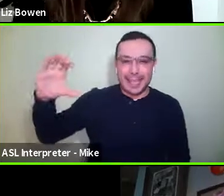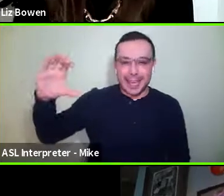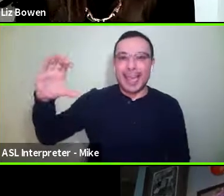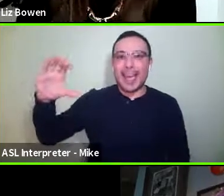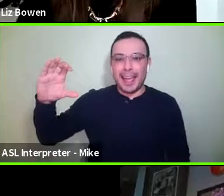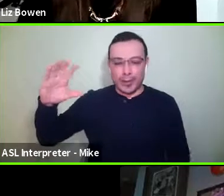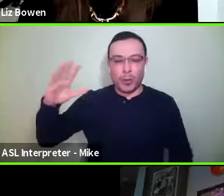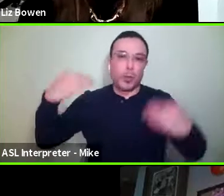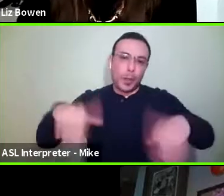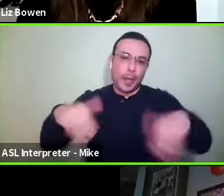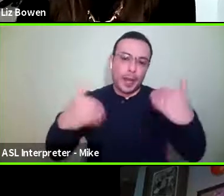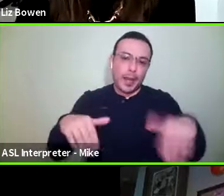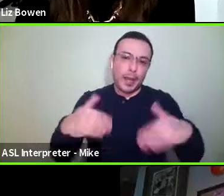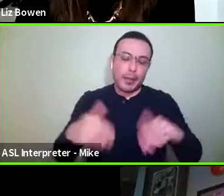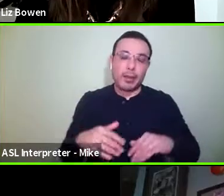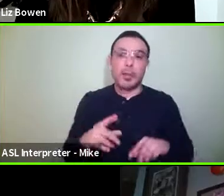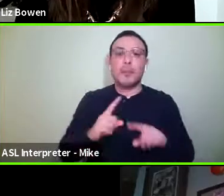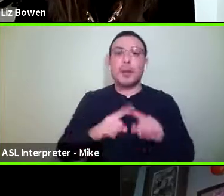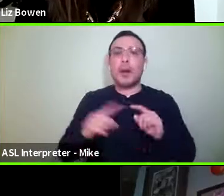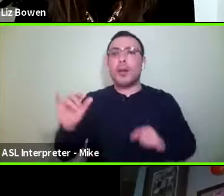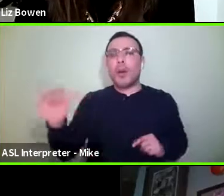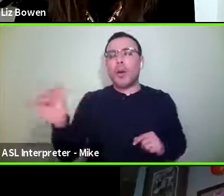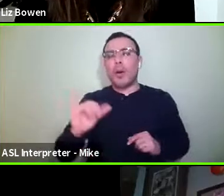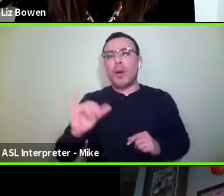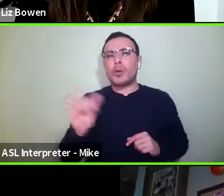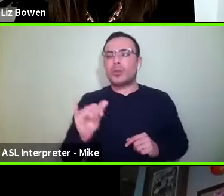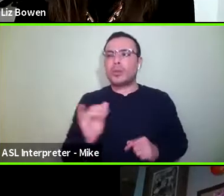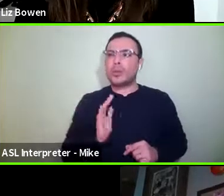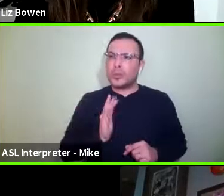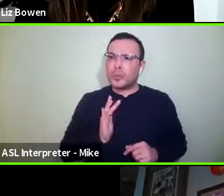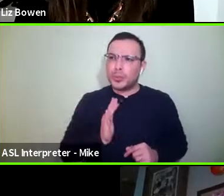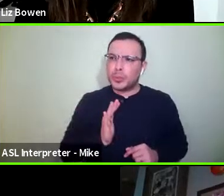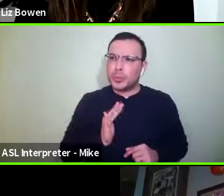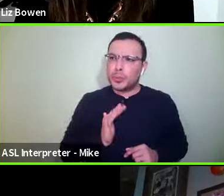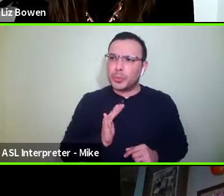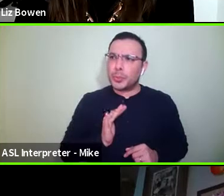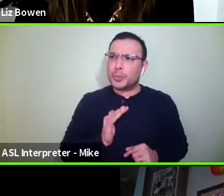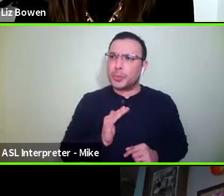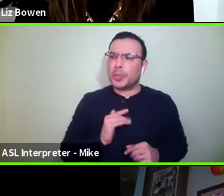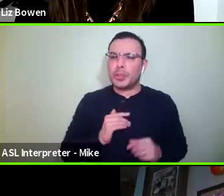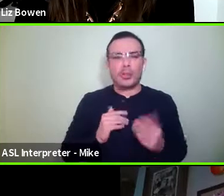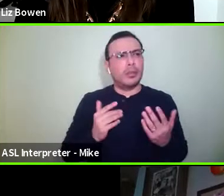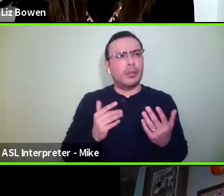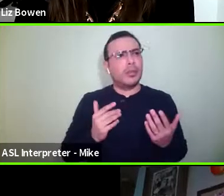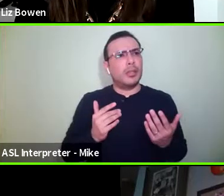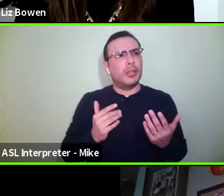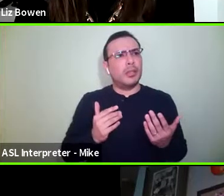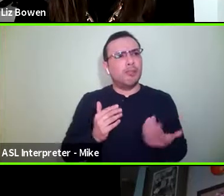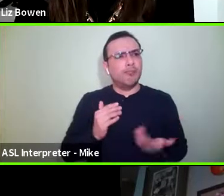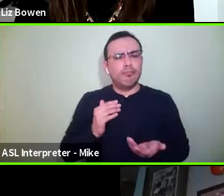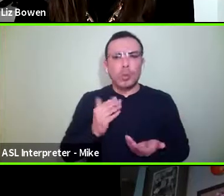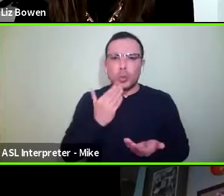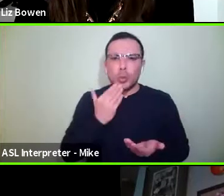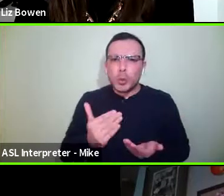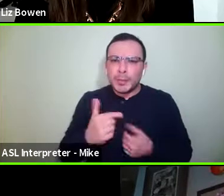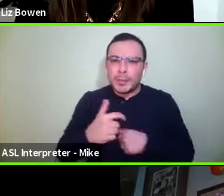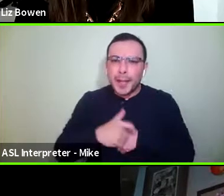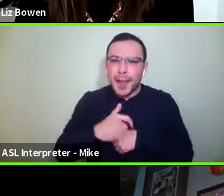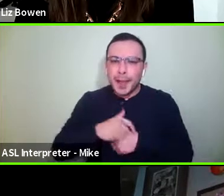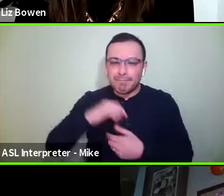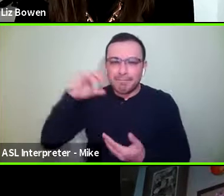an opportunity to think about this incredibly